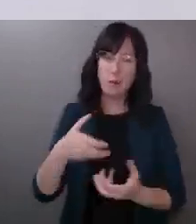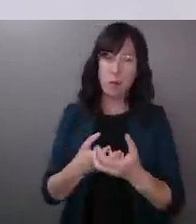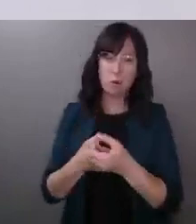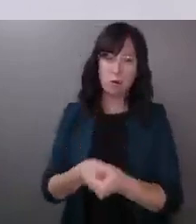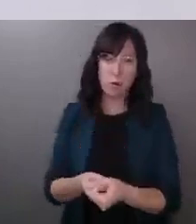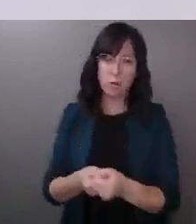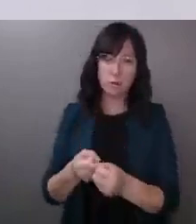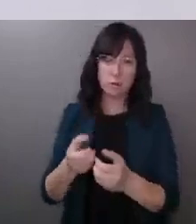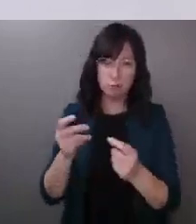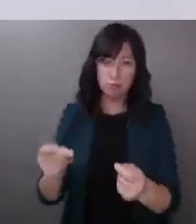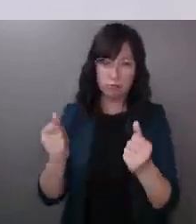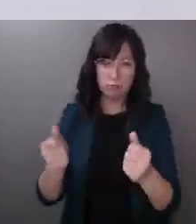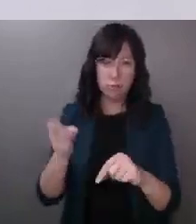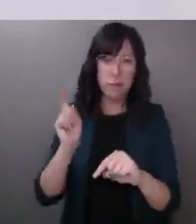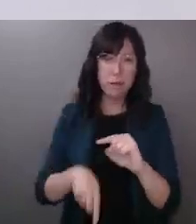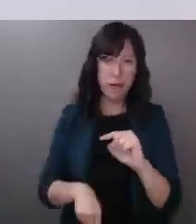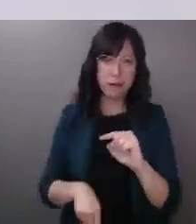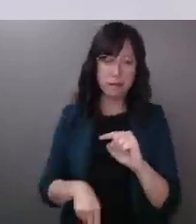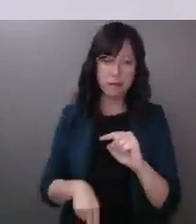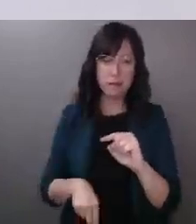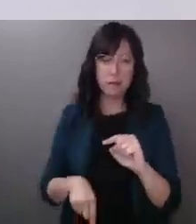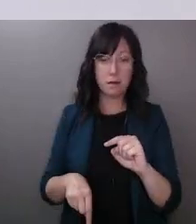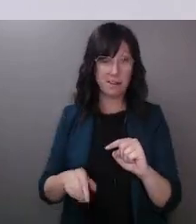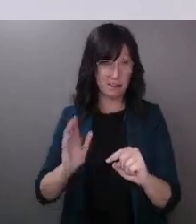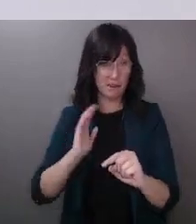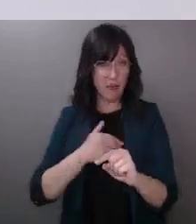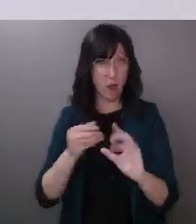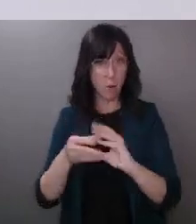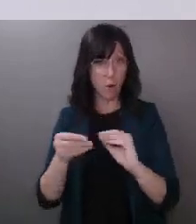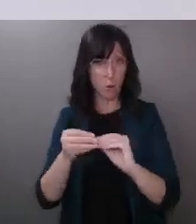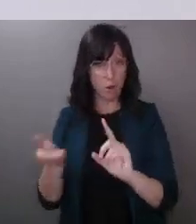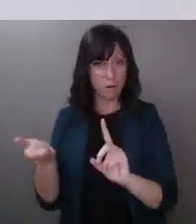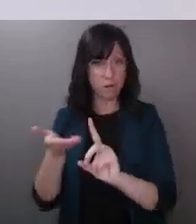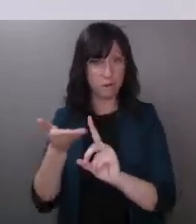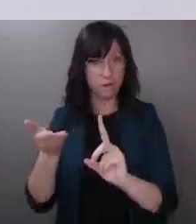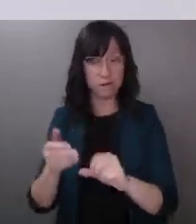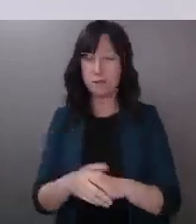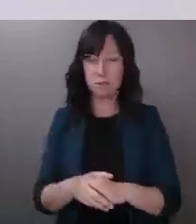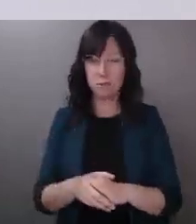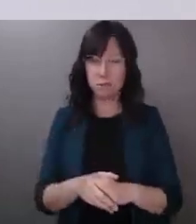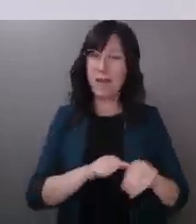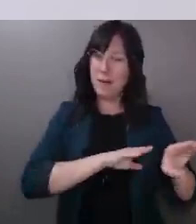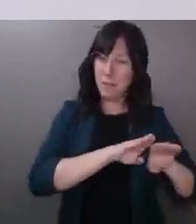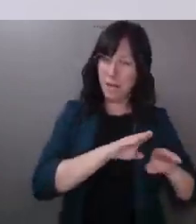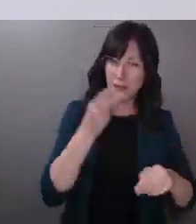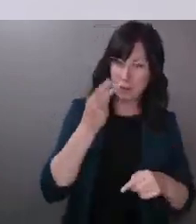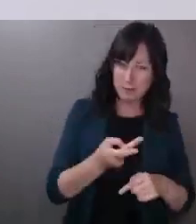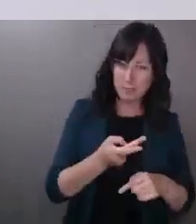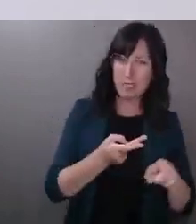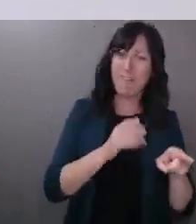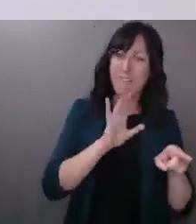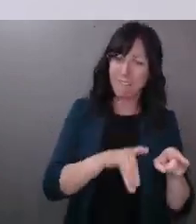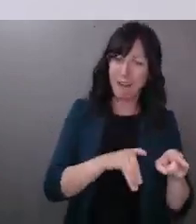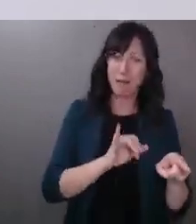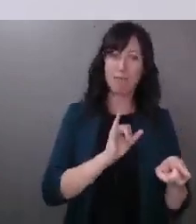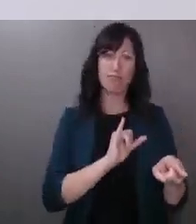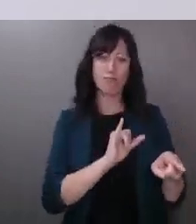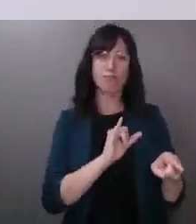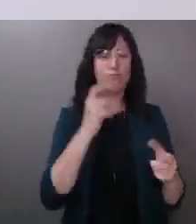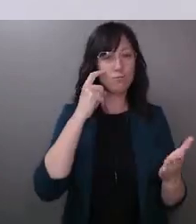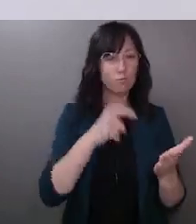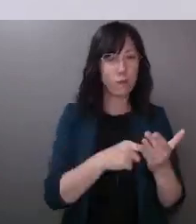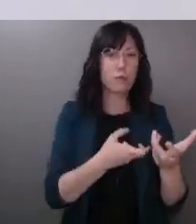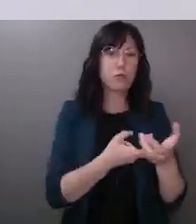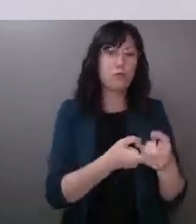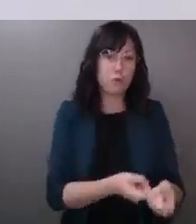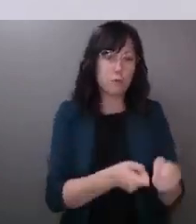because of something we say, but because of the reliability of the service. And when people see that it is a safe and reliable service, and that all the